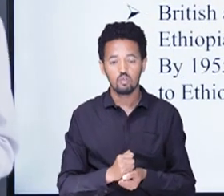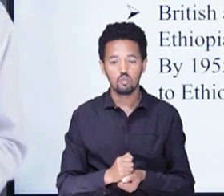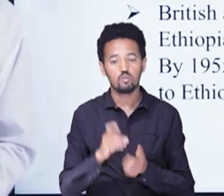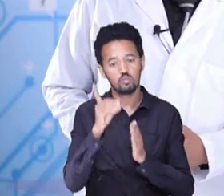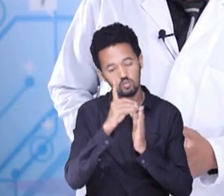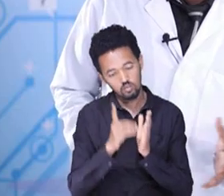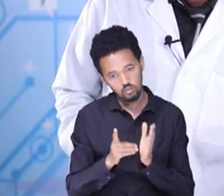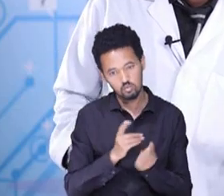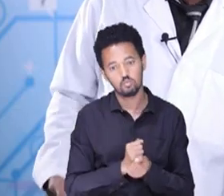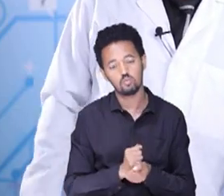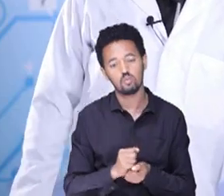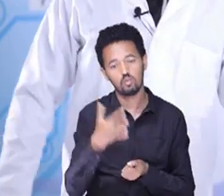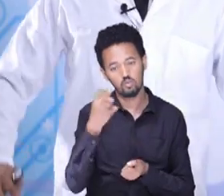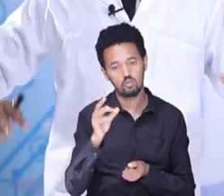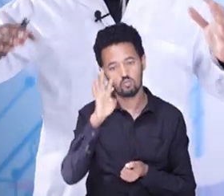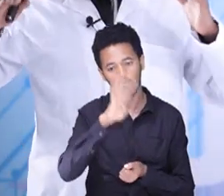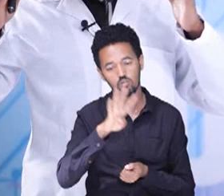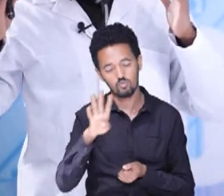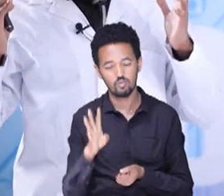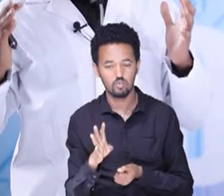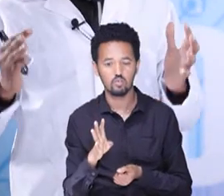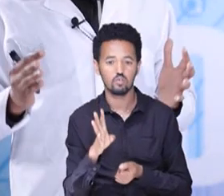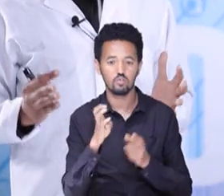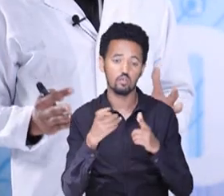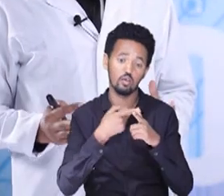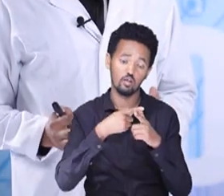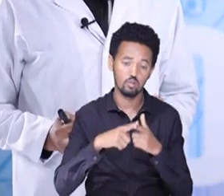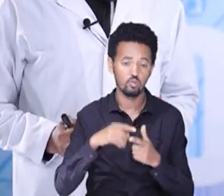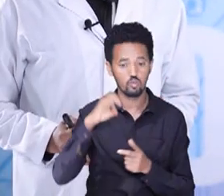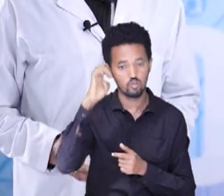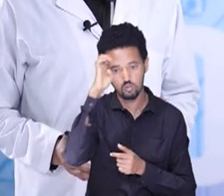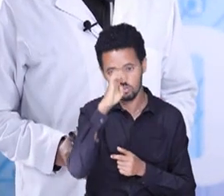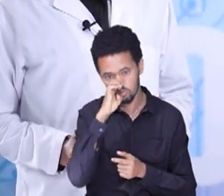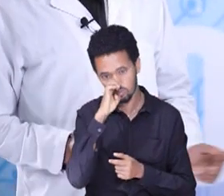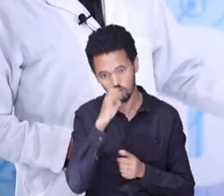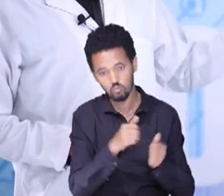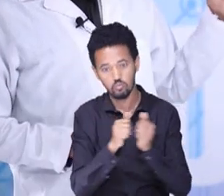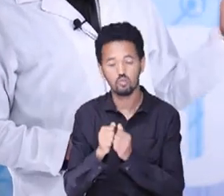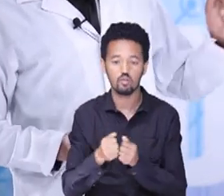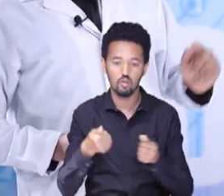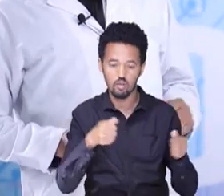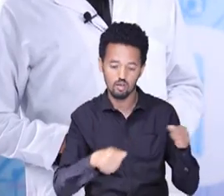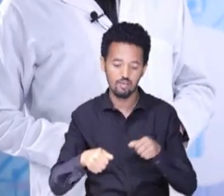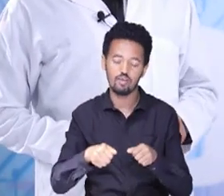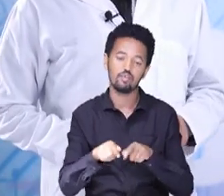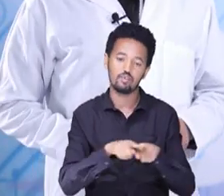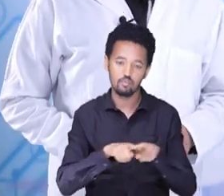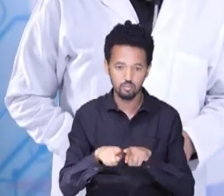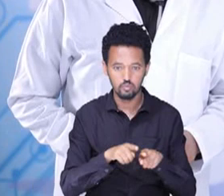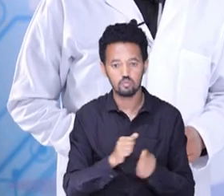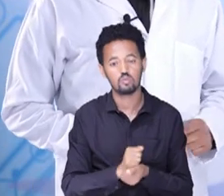December 1944, the second Anglo-Ethiopian agreement, the British